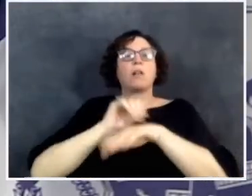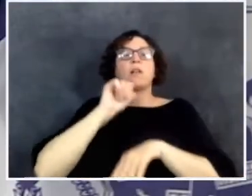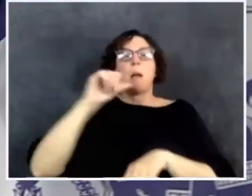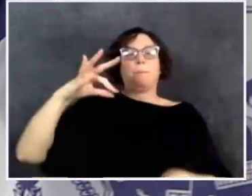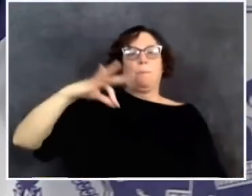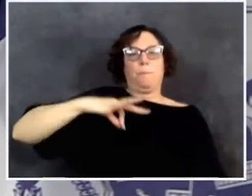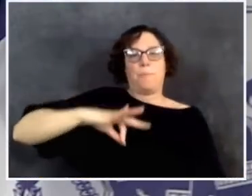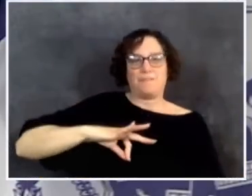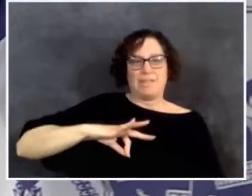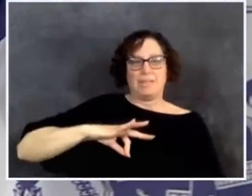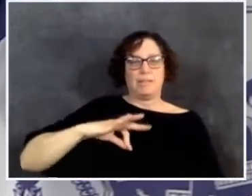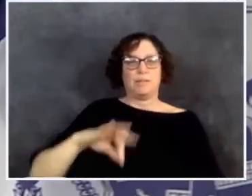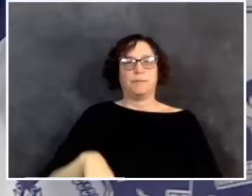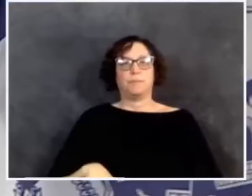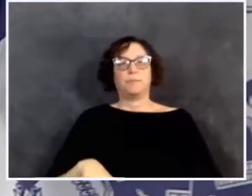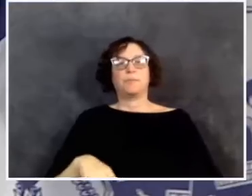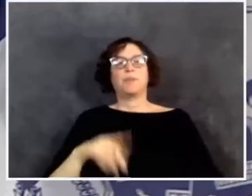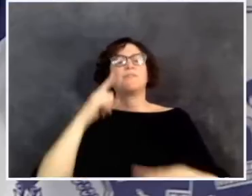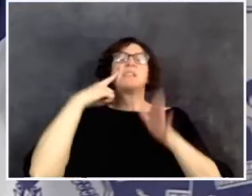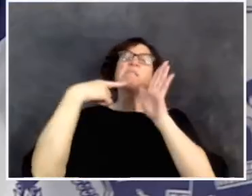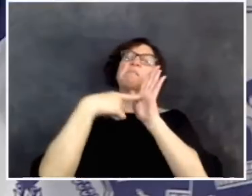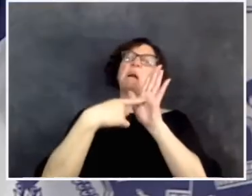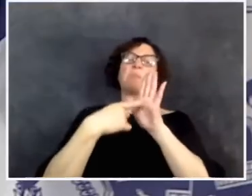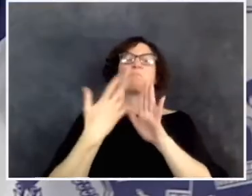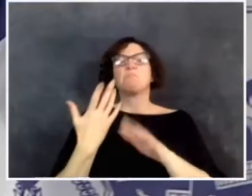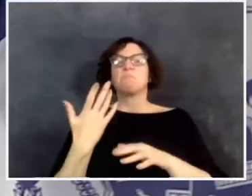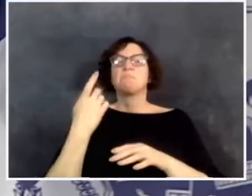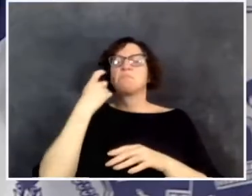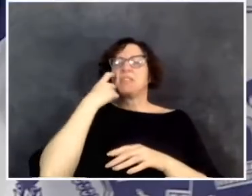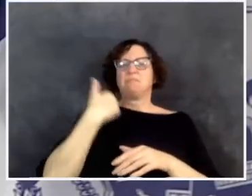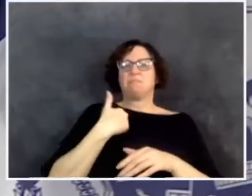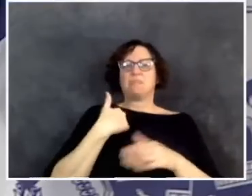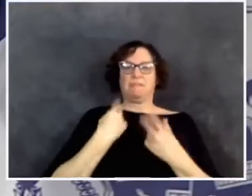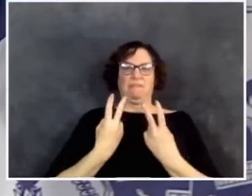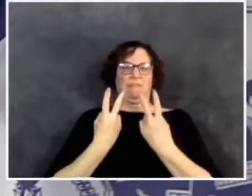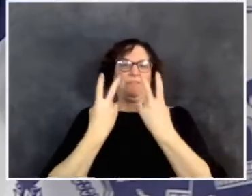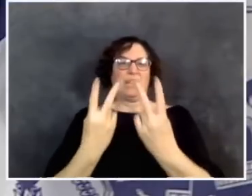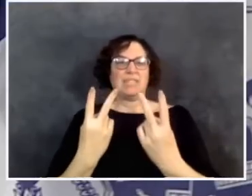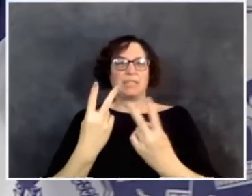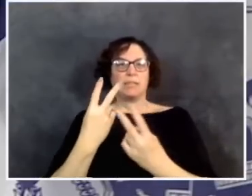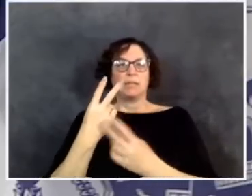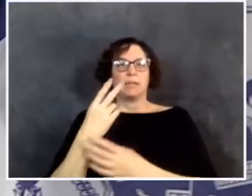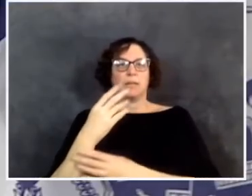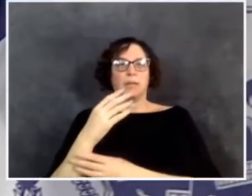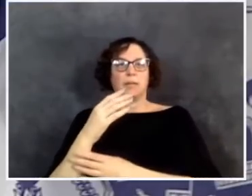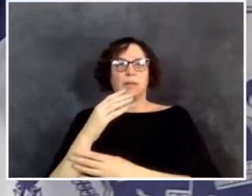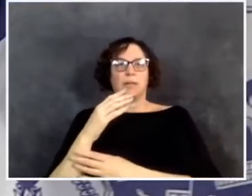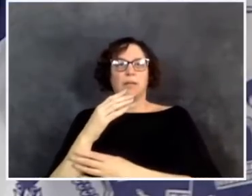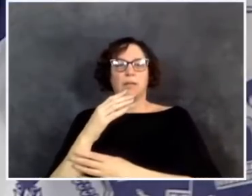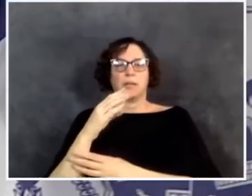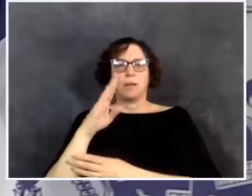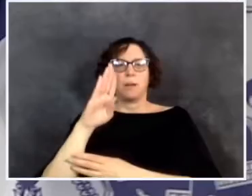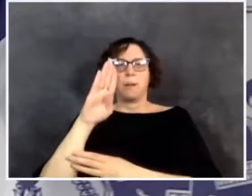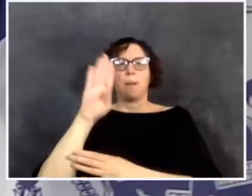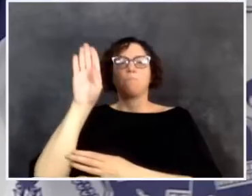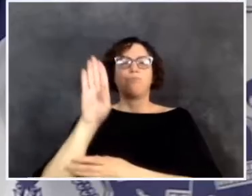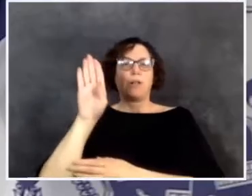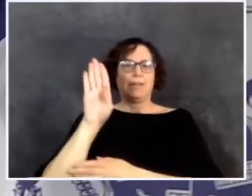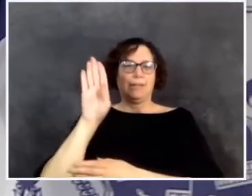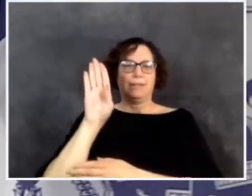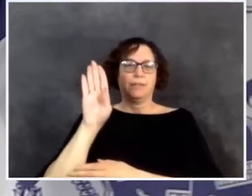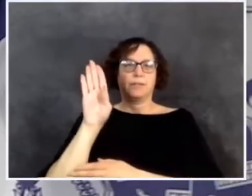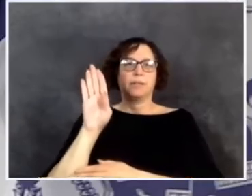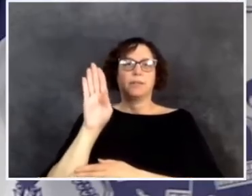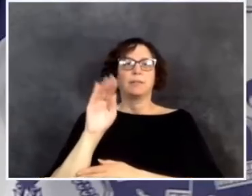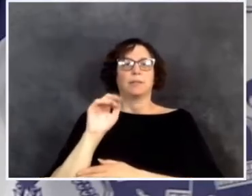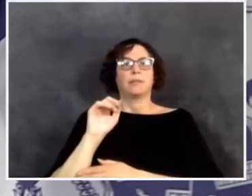hunger, a really community-based organization. This one, of course, dealing with food in the middle of a food crisis, so their work is particularly